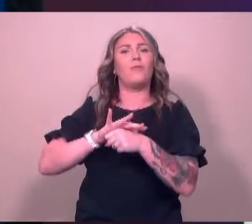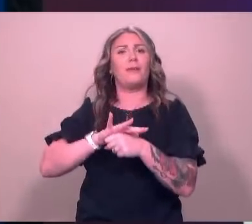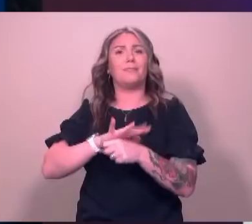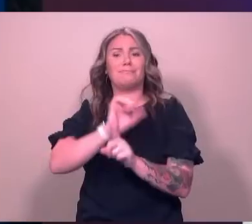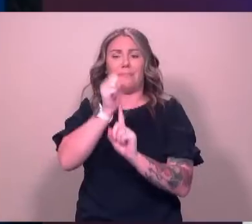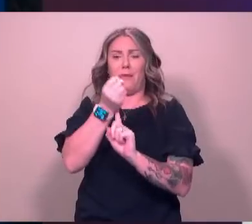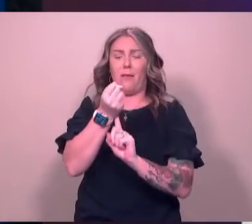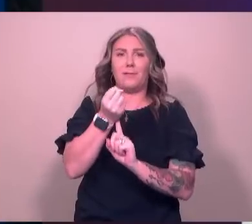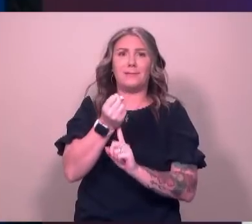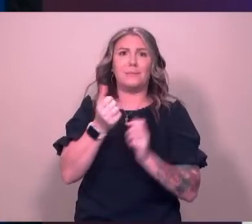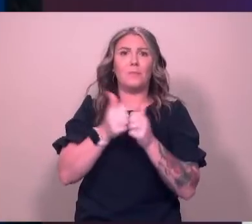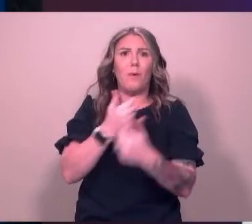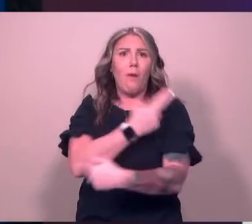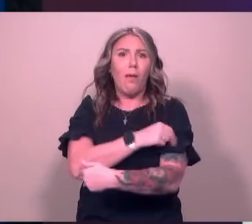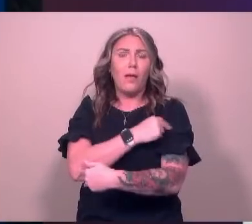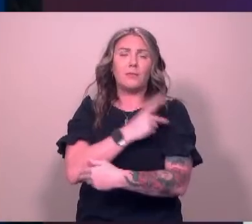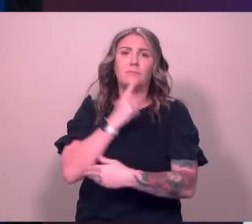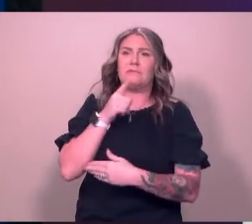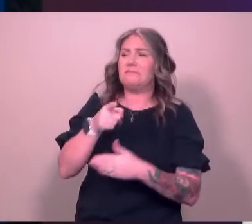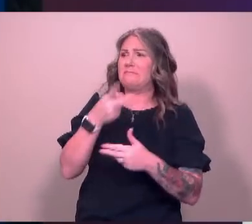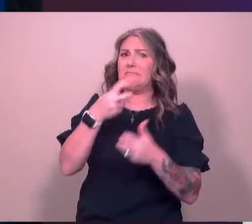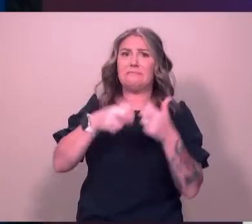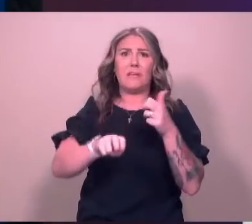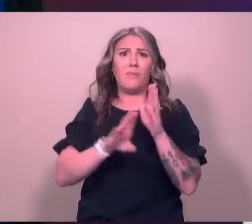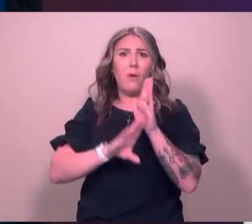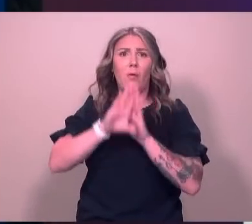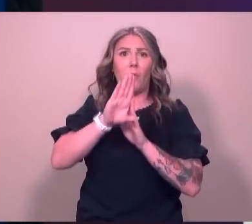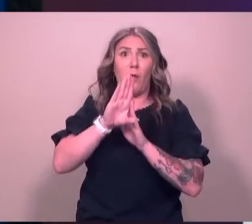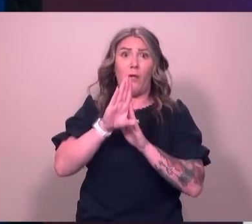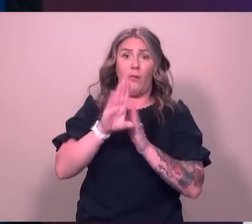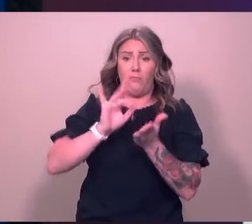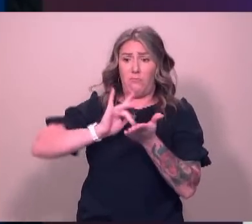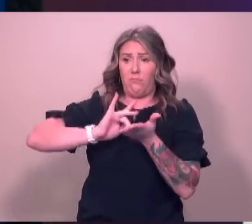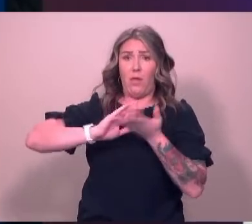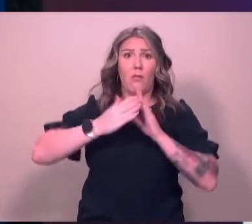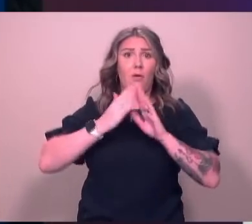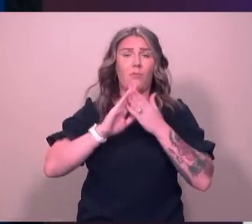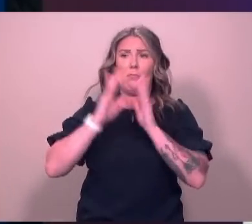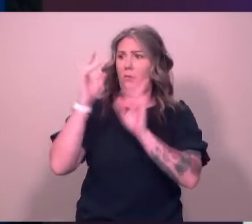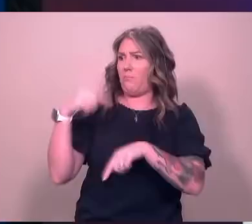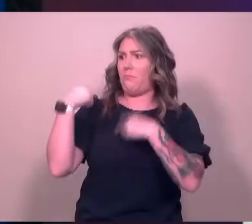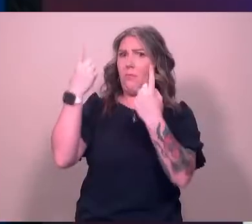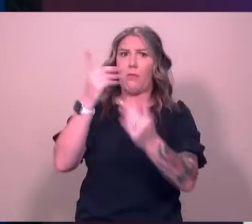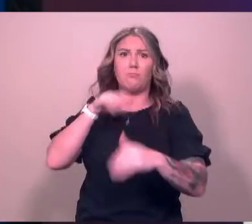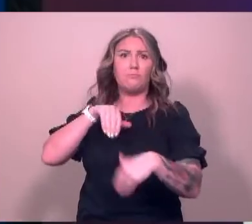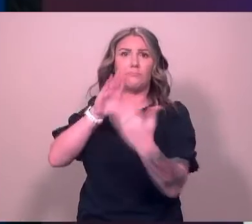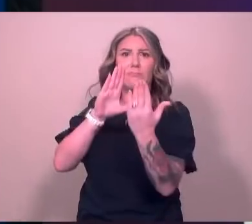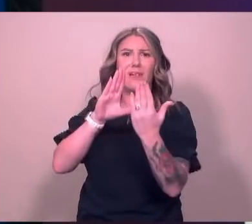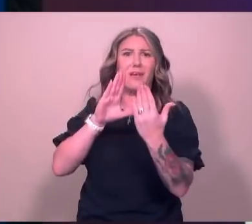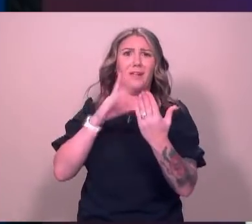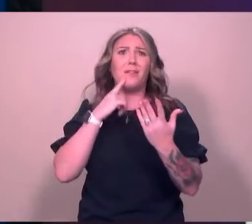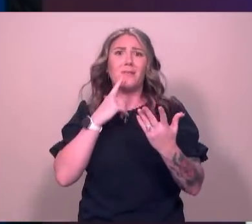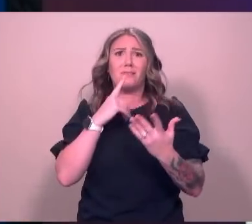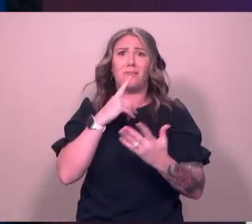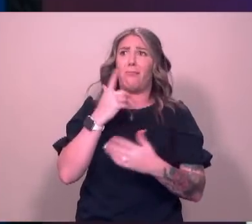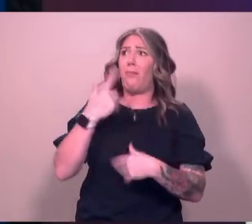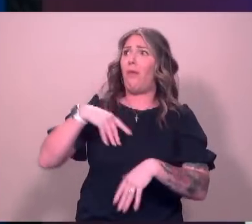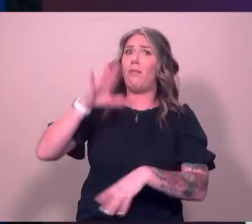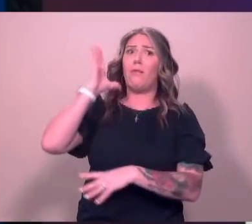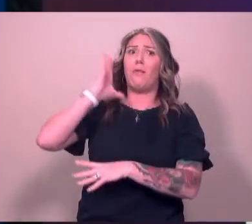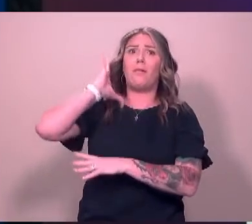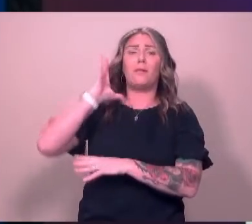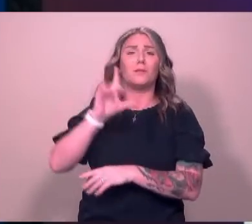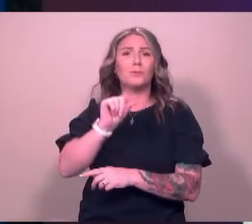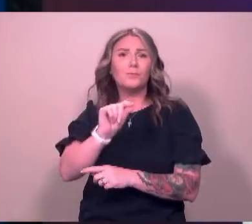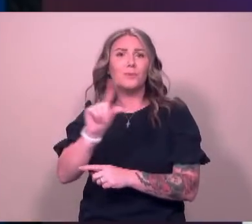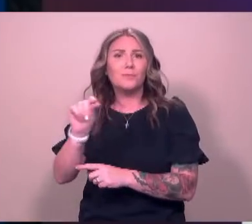healthcare. This is hands down the toughest surge the medical community has had to face since the pandemic began in 2020.